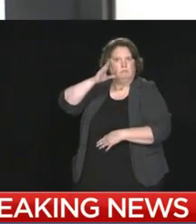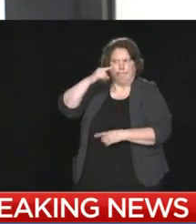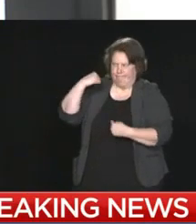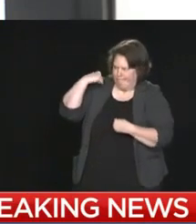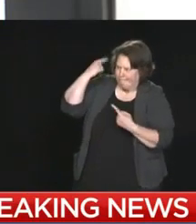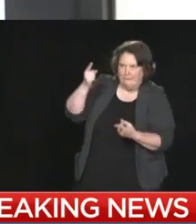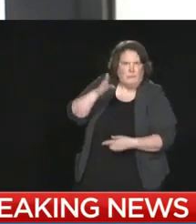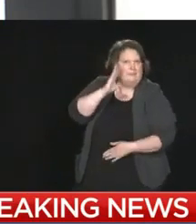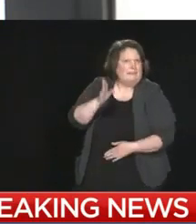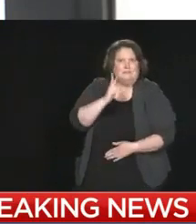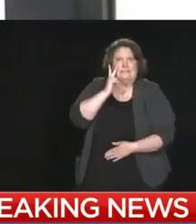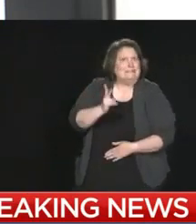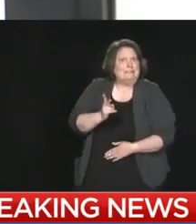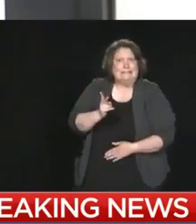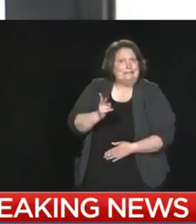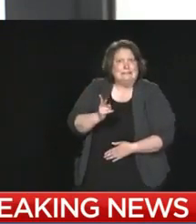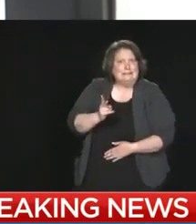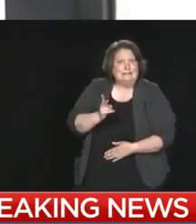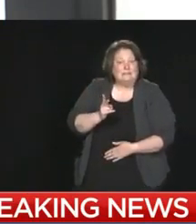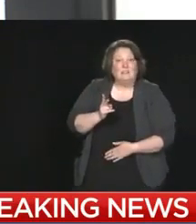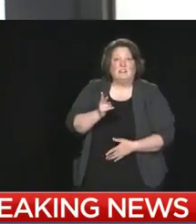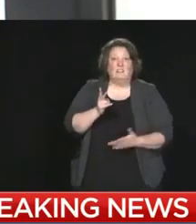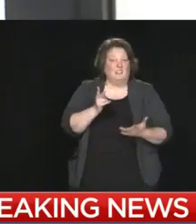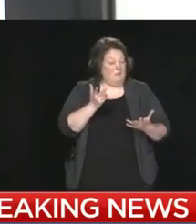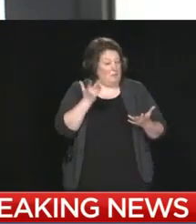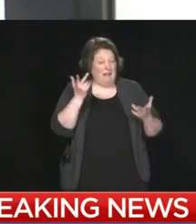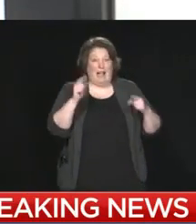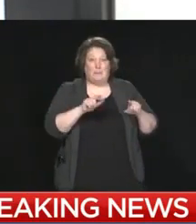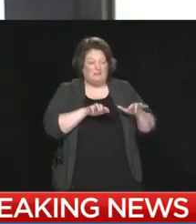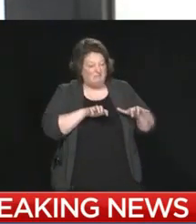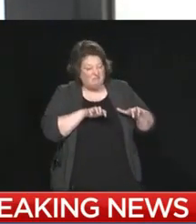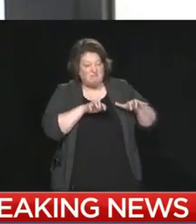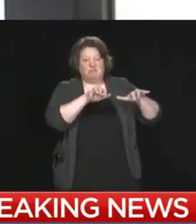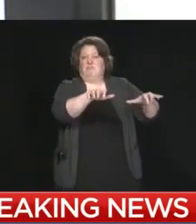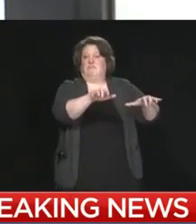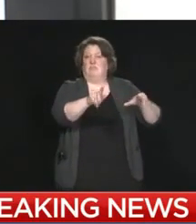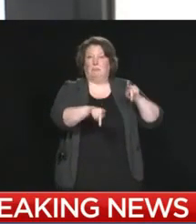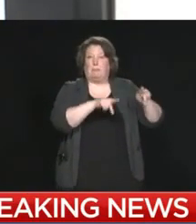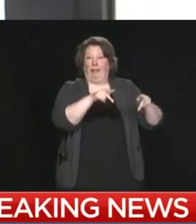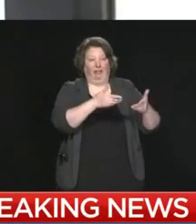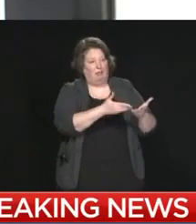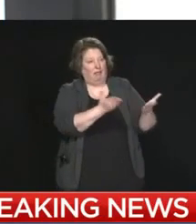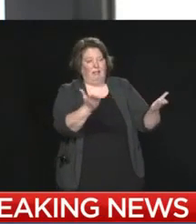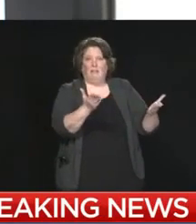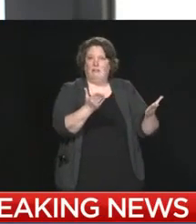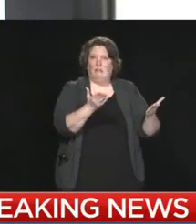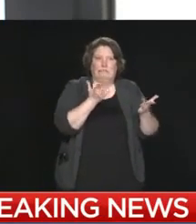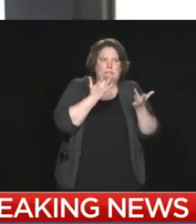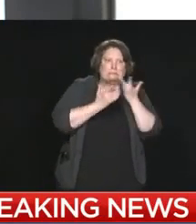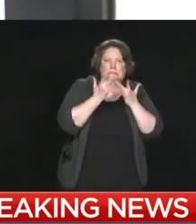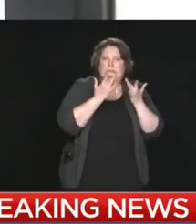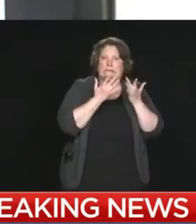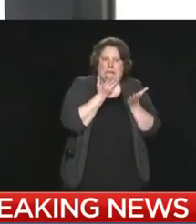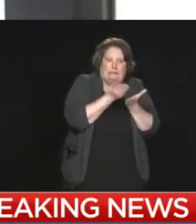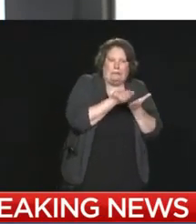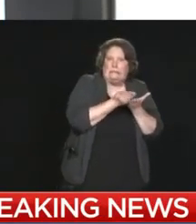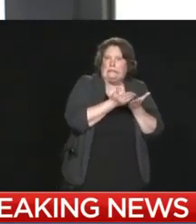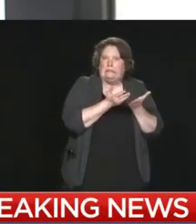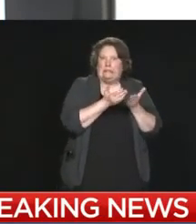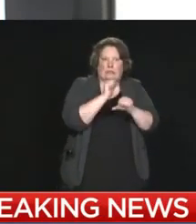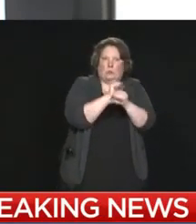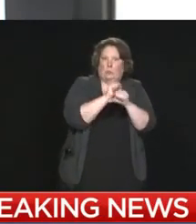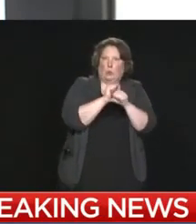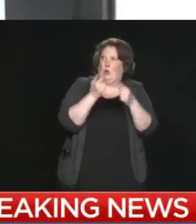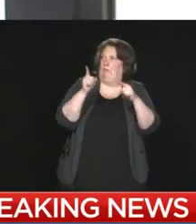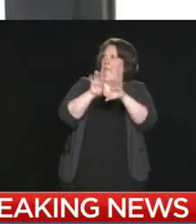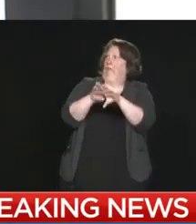Canadians were facing a situation where they had no more paycheck. They were not able to pay for their groceries or